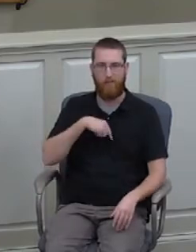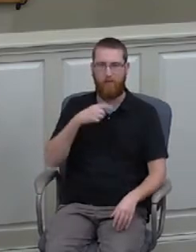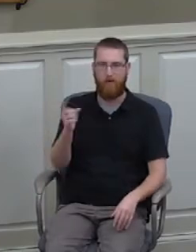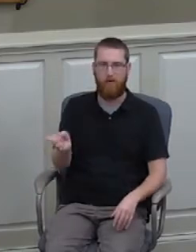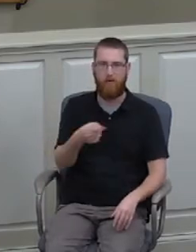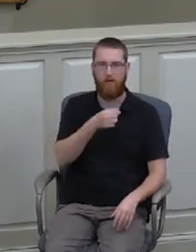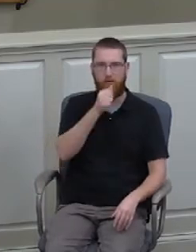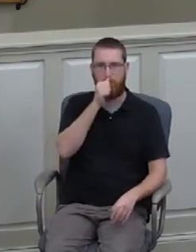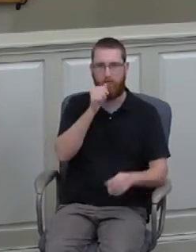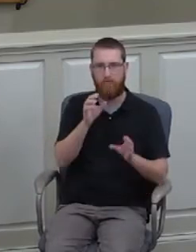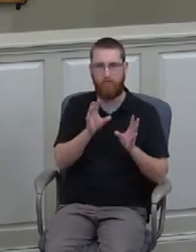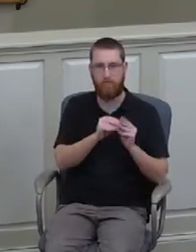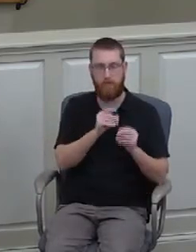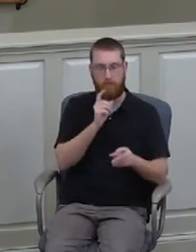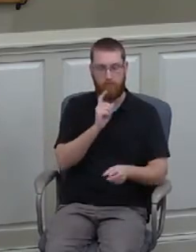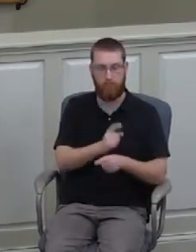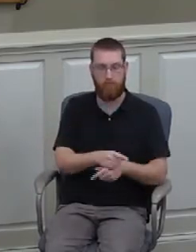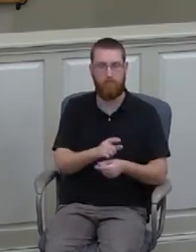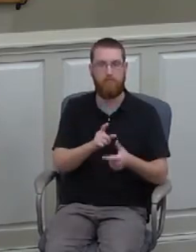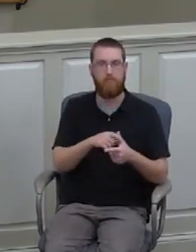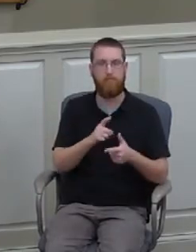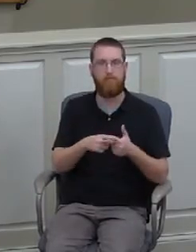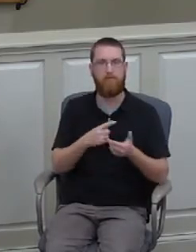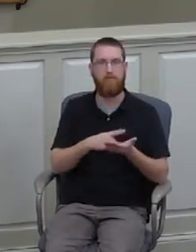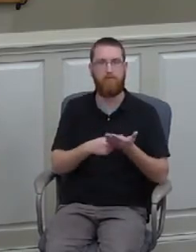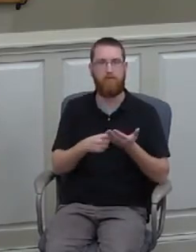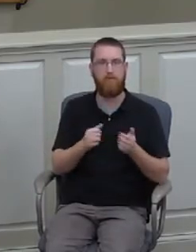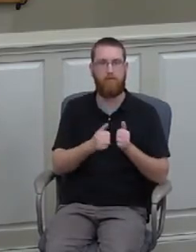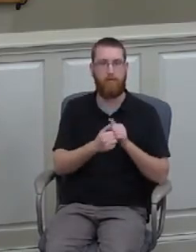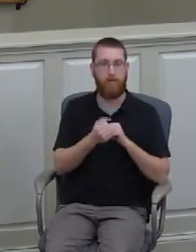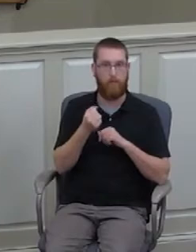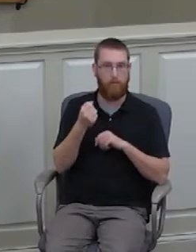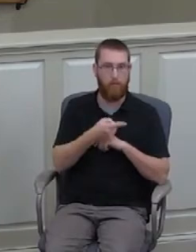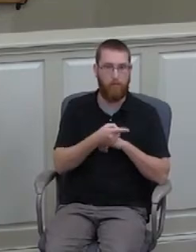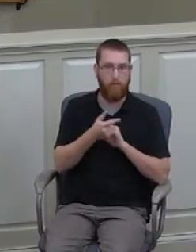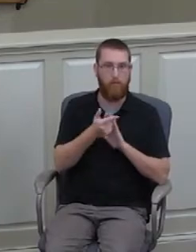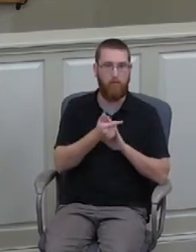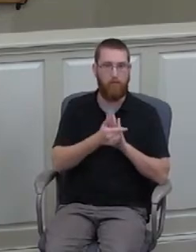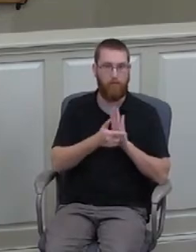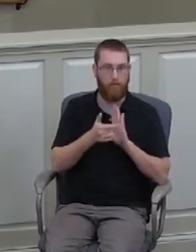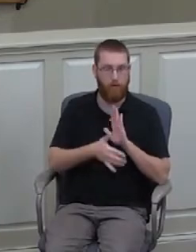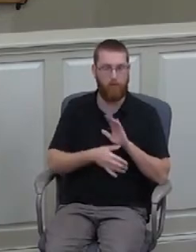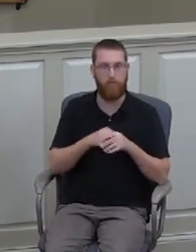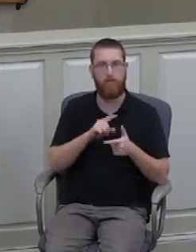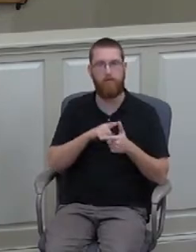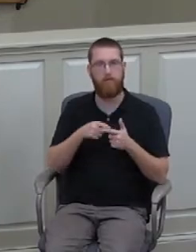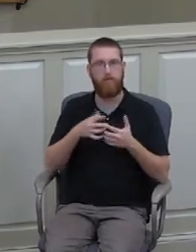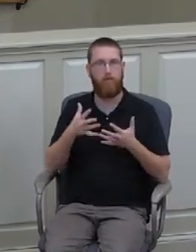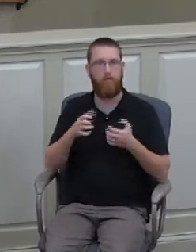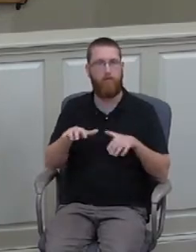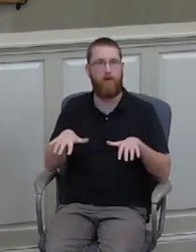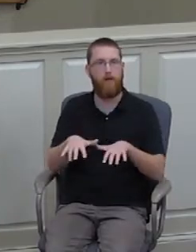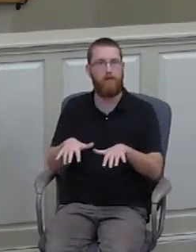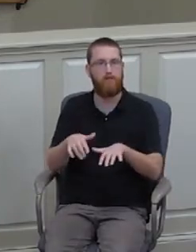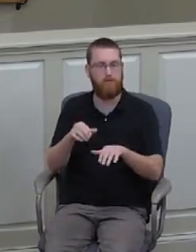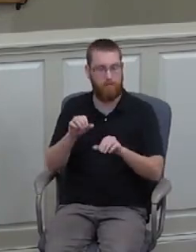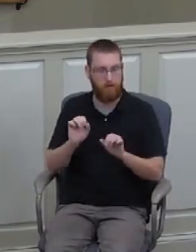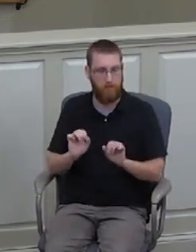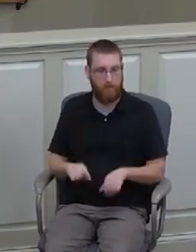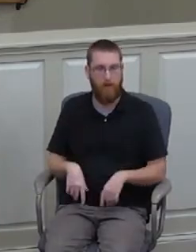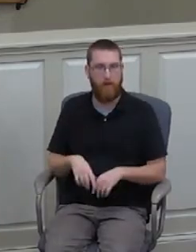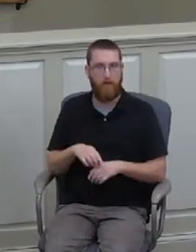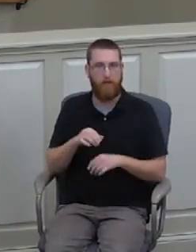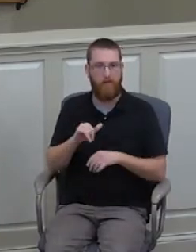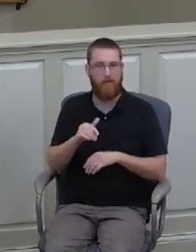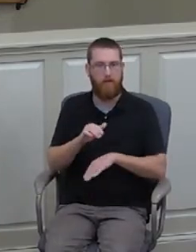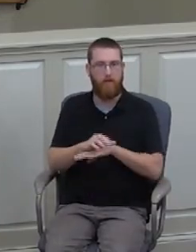session and discuss that with you. And then if we are ready to take action, we can take action that